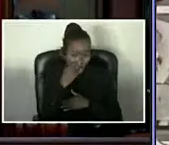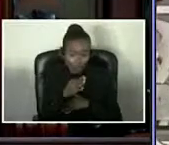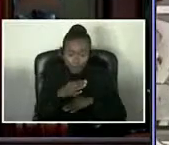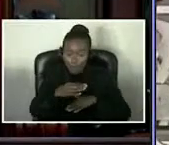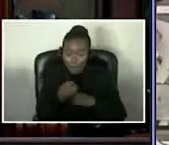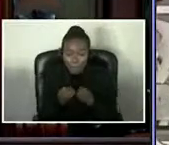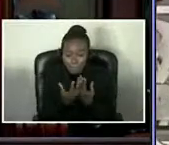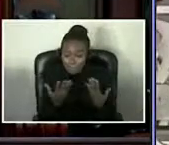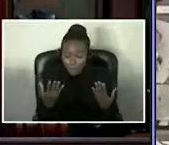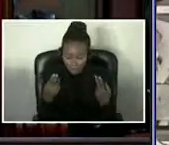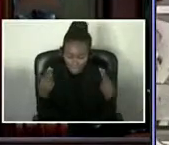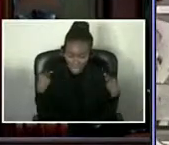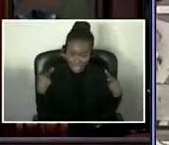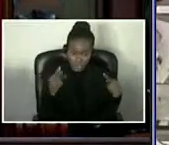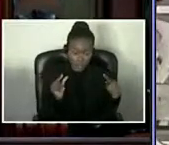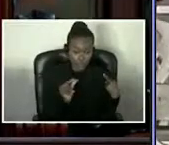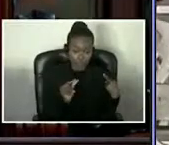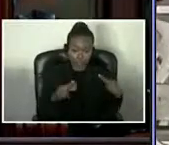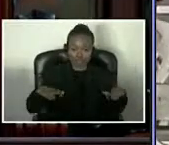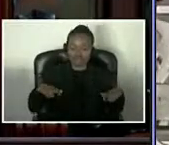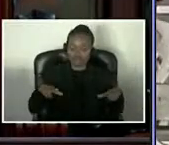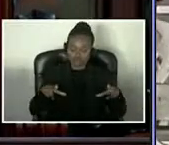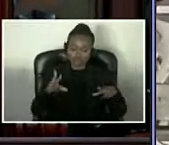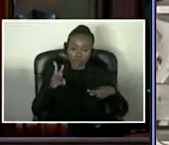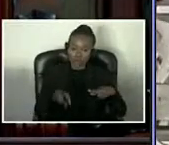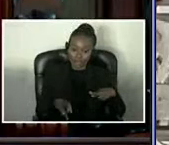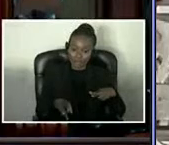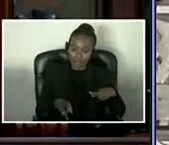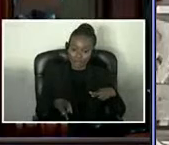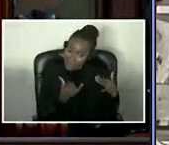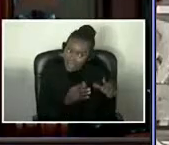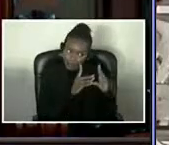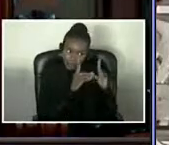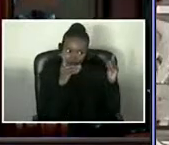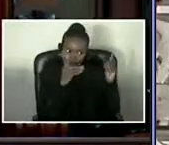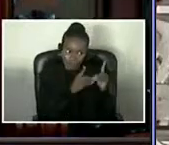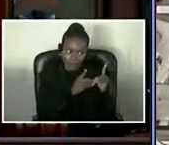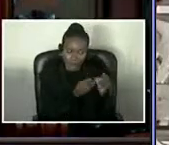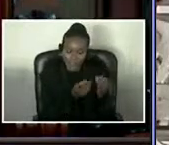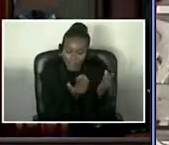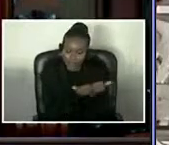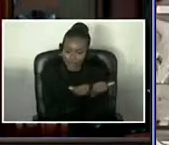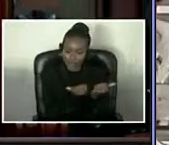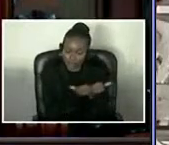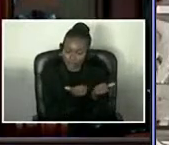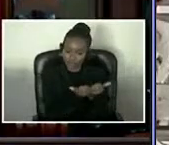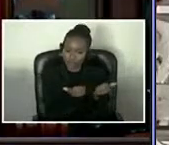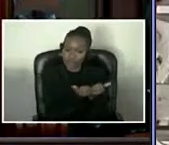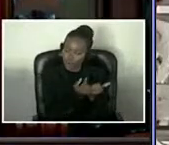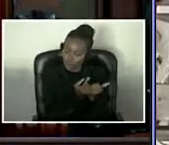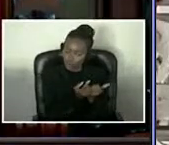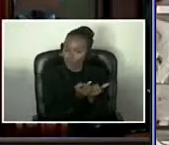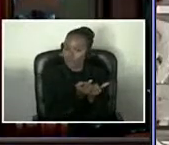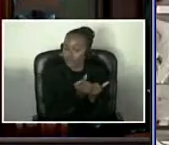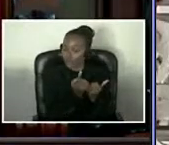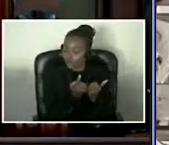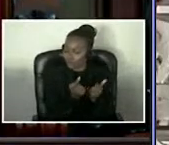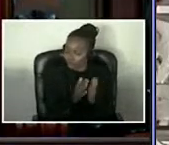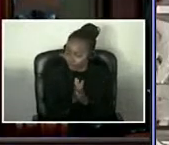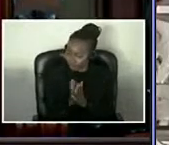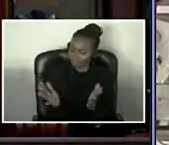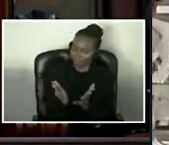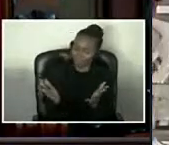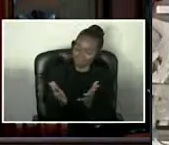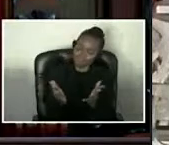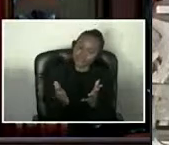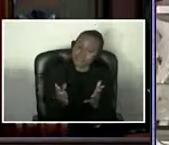department and what this person is we urge that the quality of education is being upgraded as